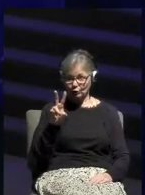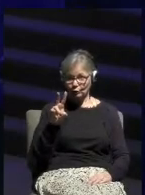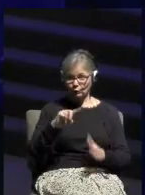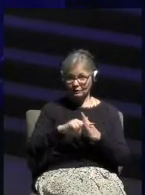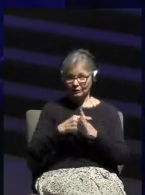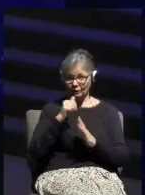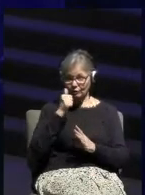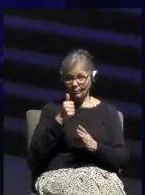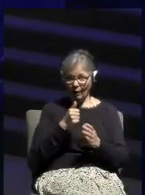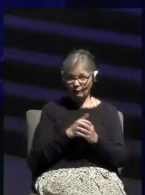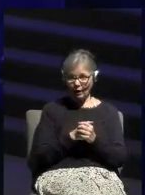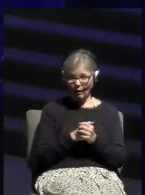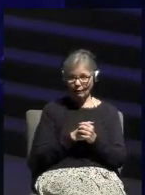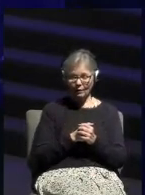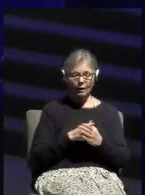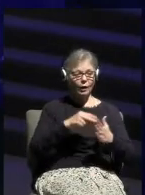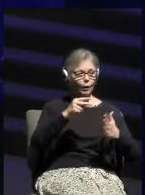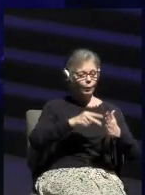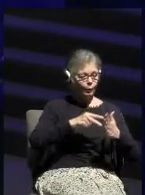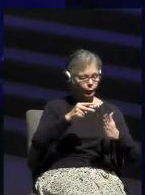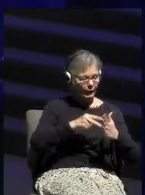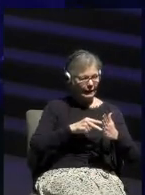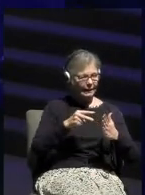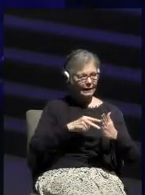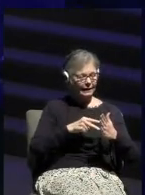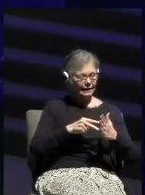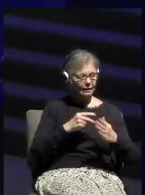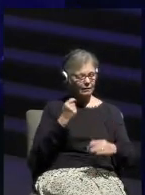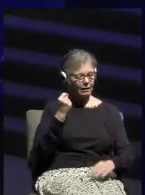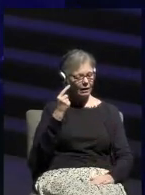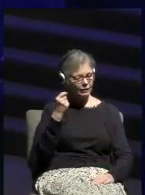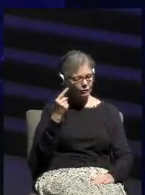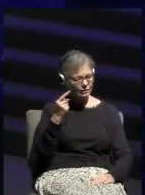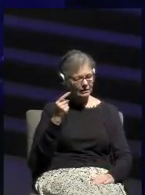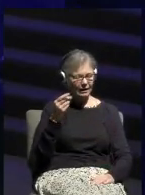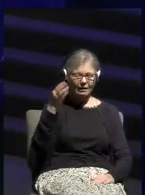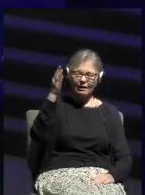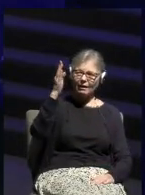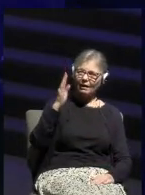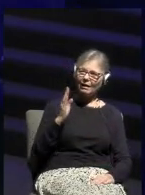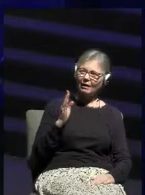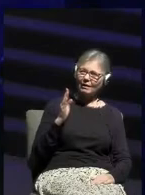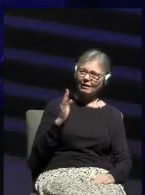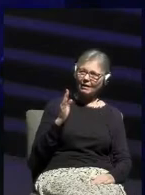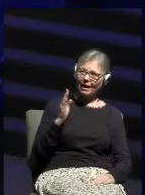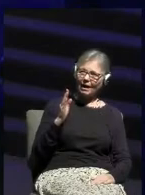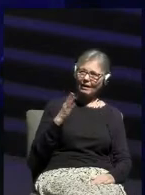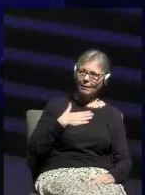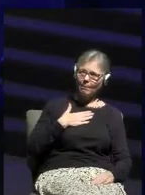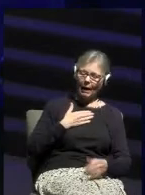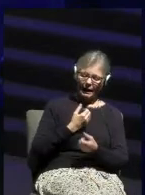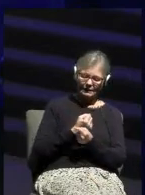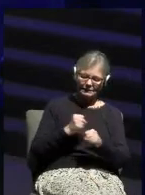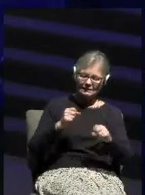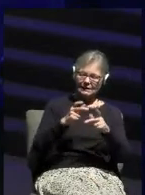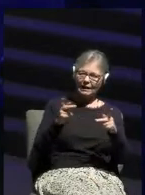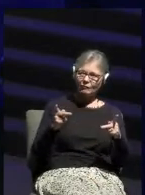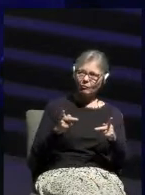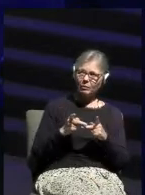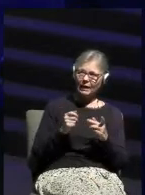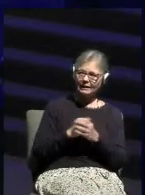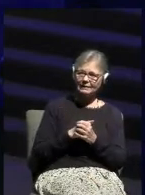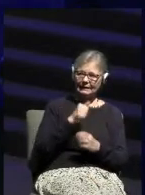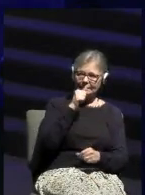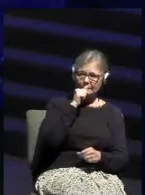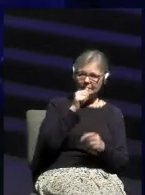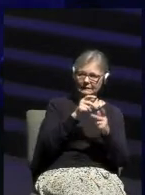our devotionals, to read it through the lens of God being our refuge. And that secret place